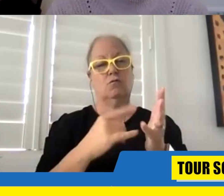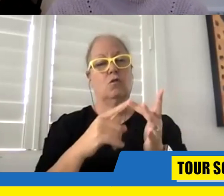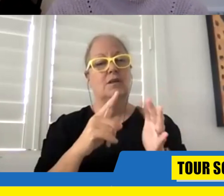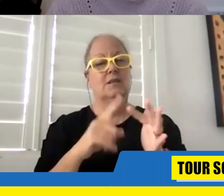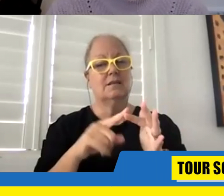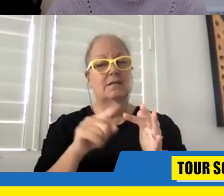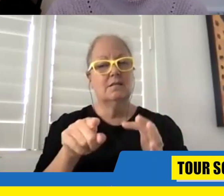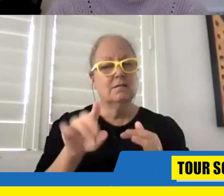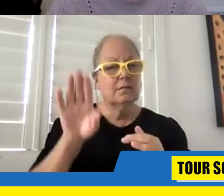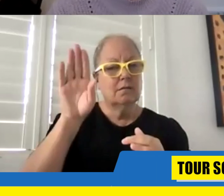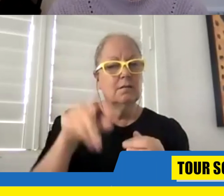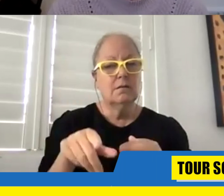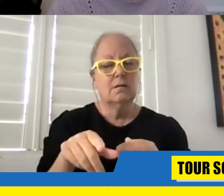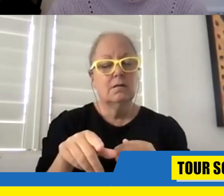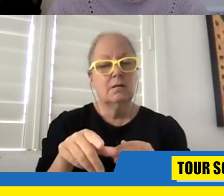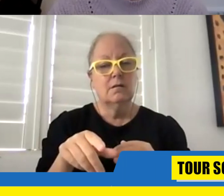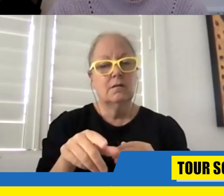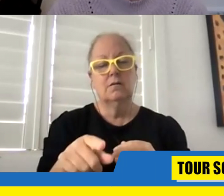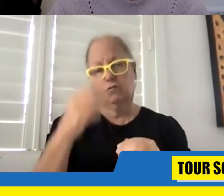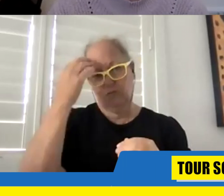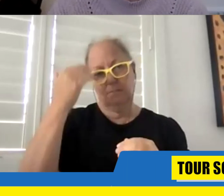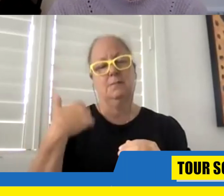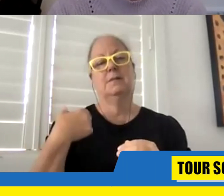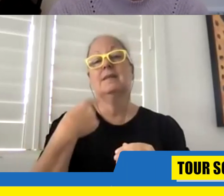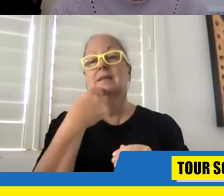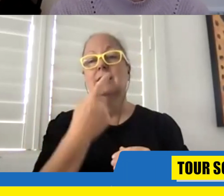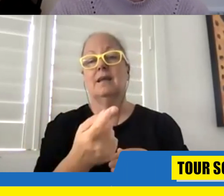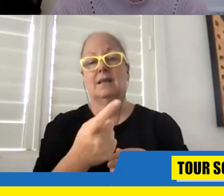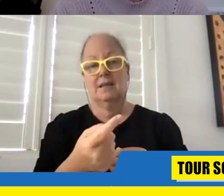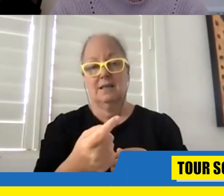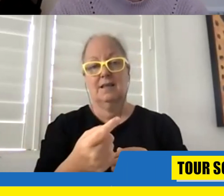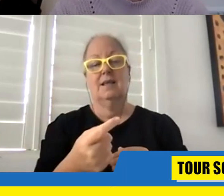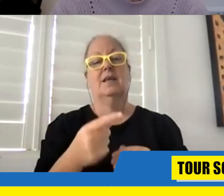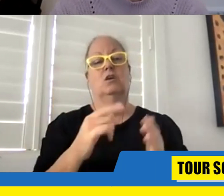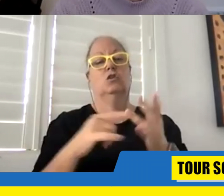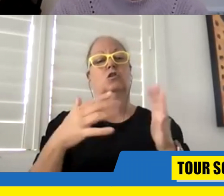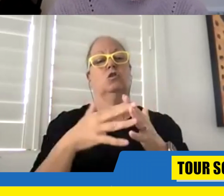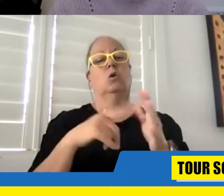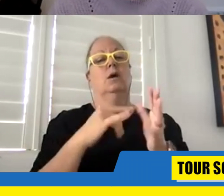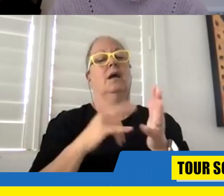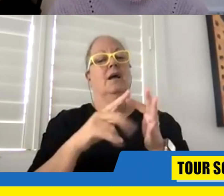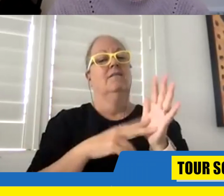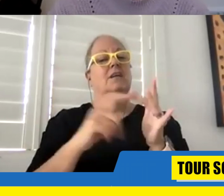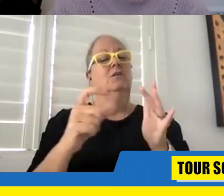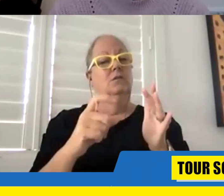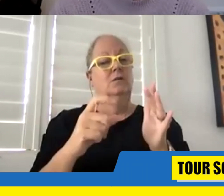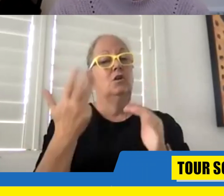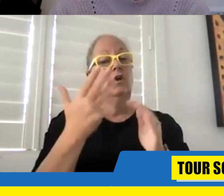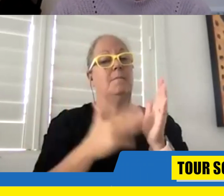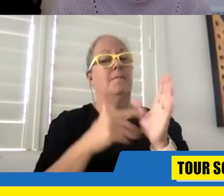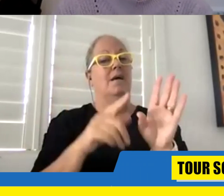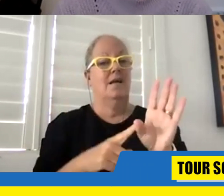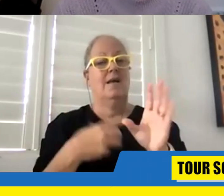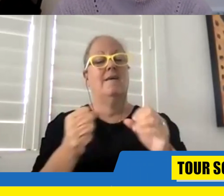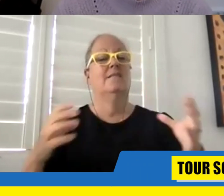chat. She just reminded me to let you know that at Showcase Victoria on the 19th of May, we'll have a get together